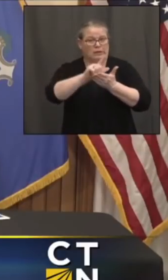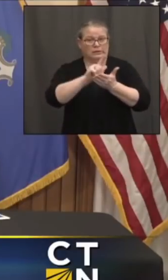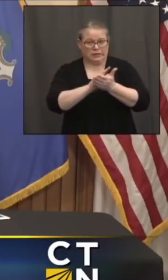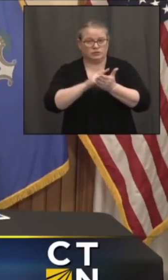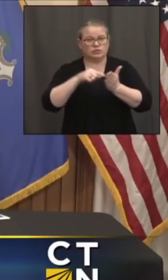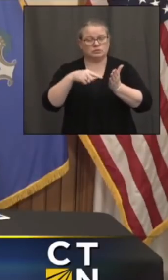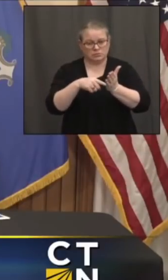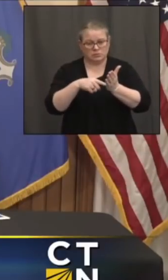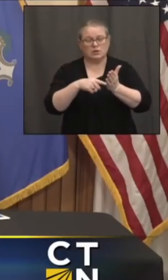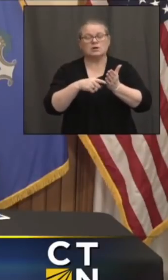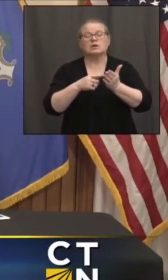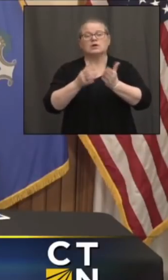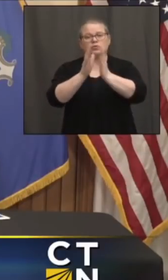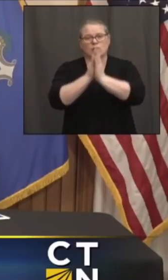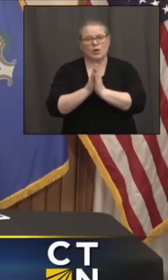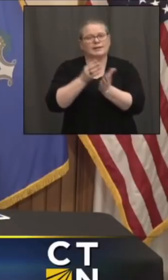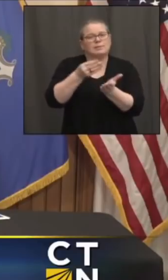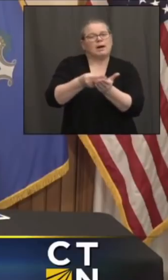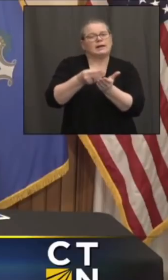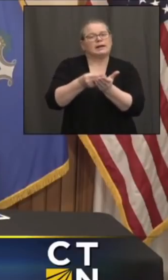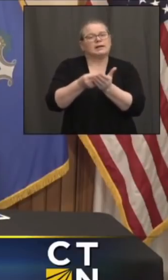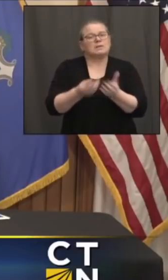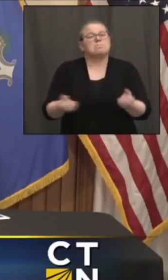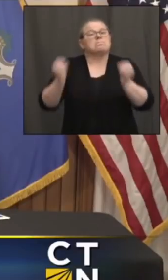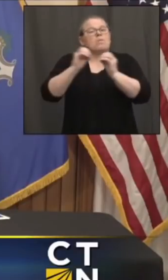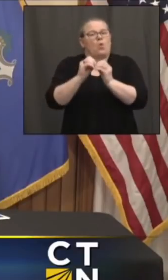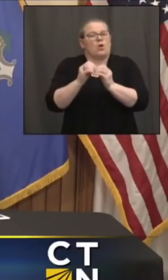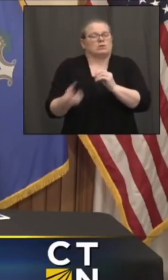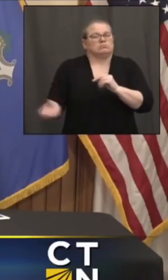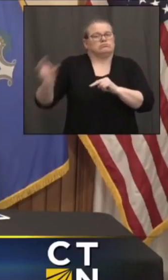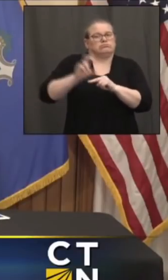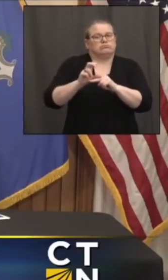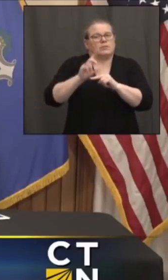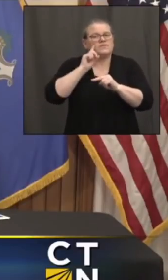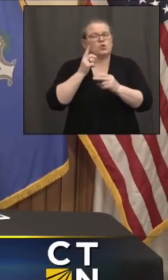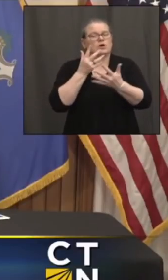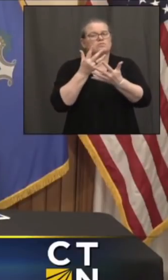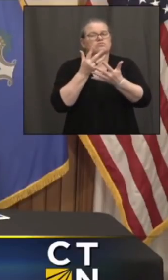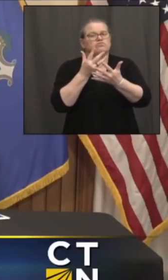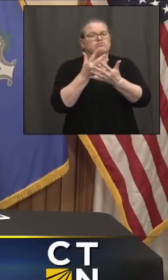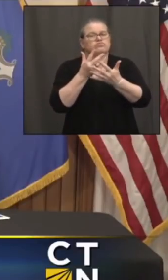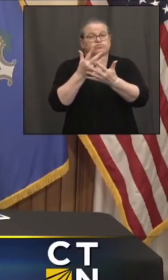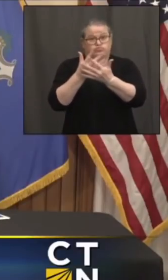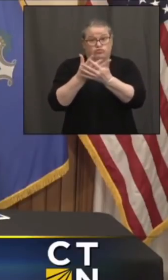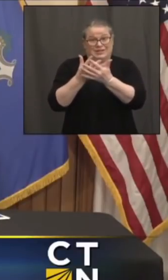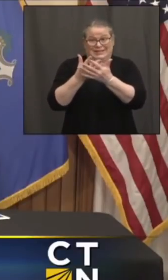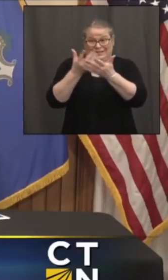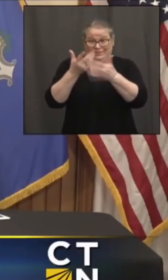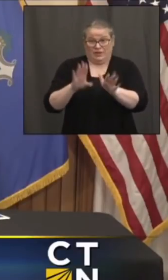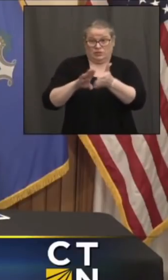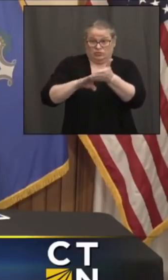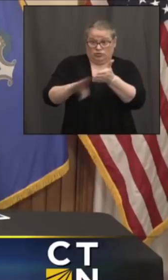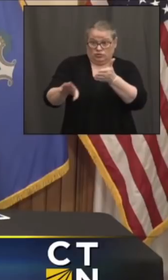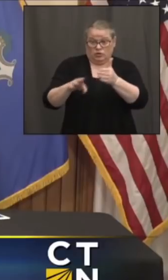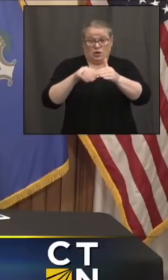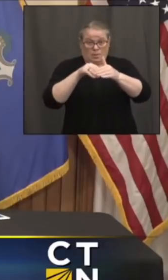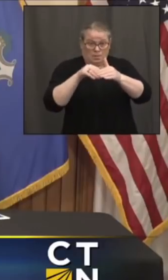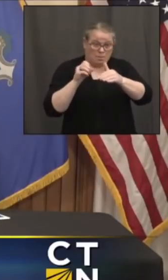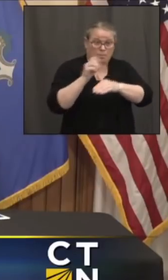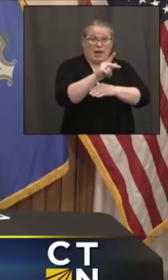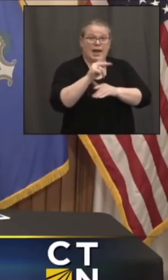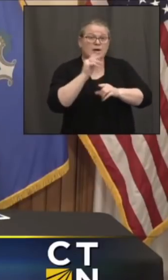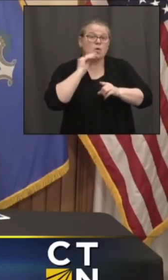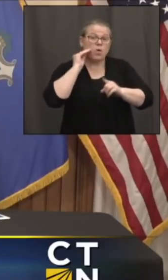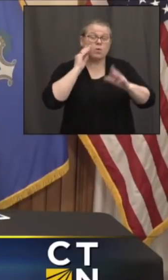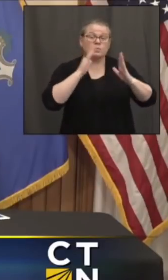more prisoner reentry centers. They're looking to establish one in Waterbury. I looked through the budget and I didn't